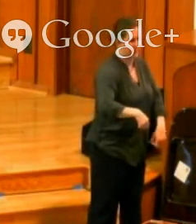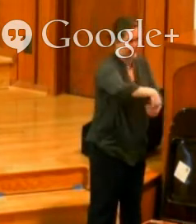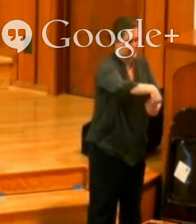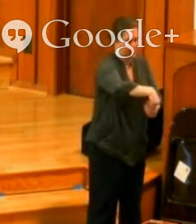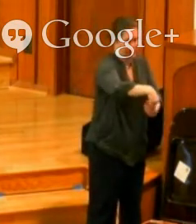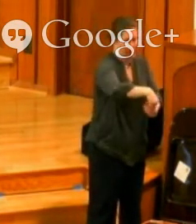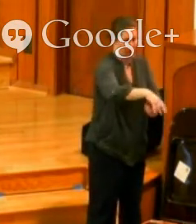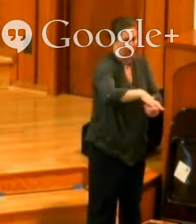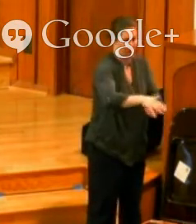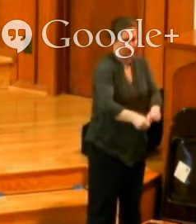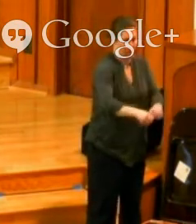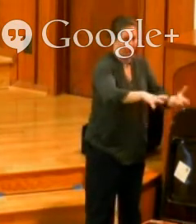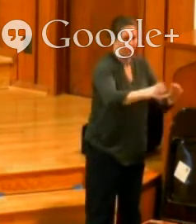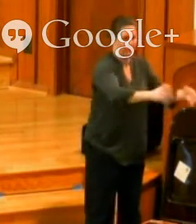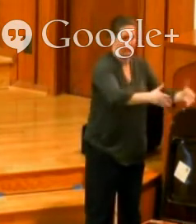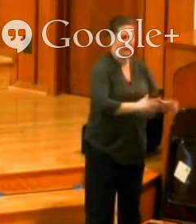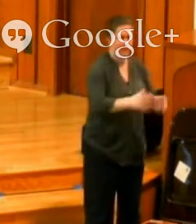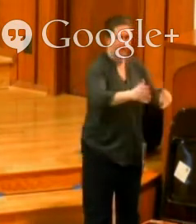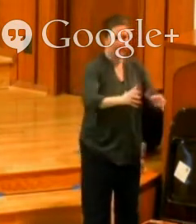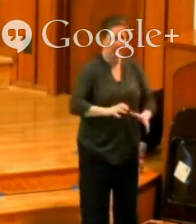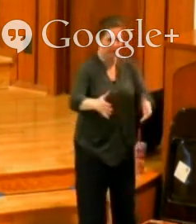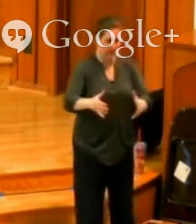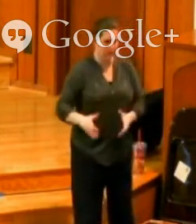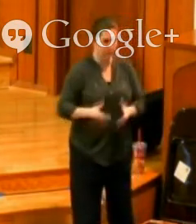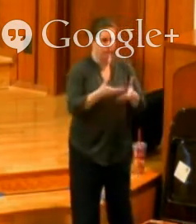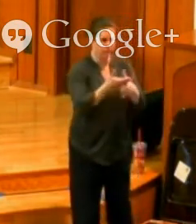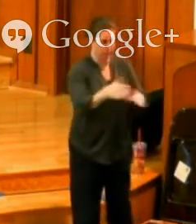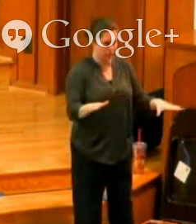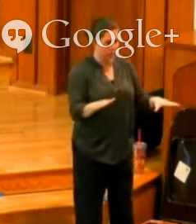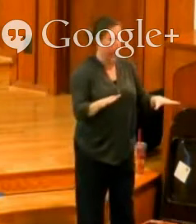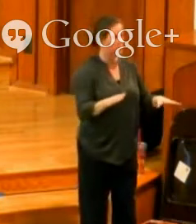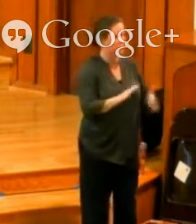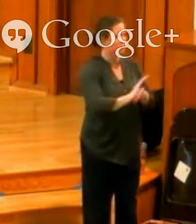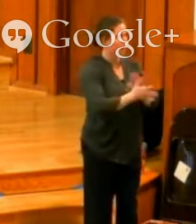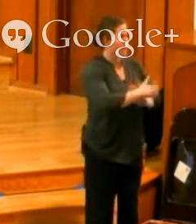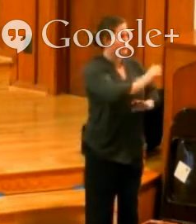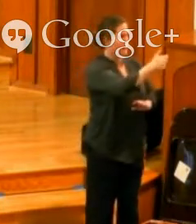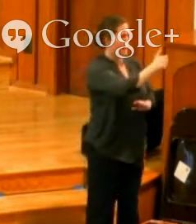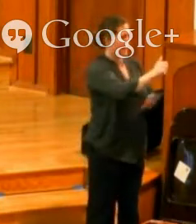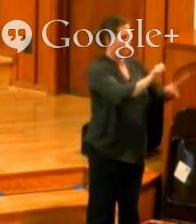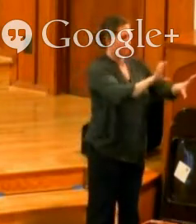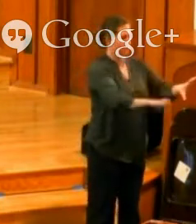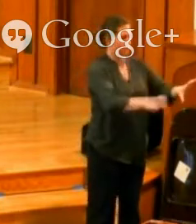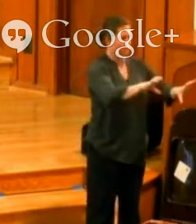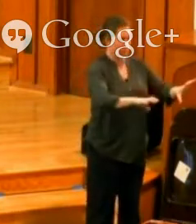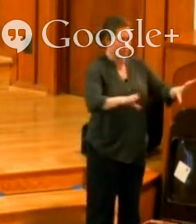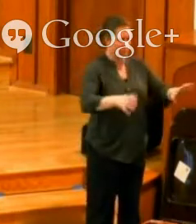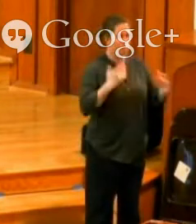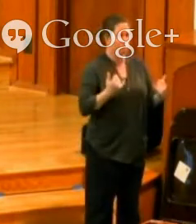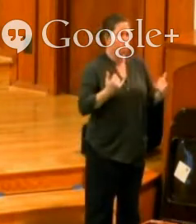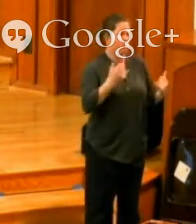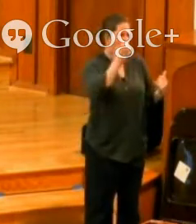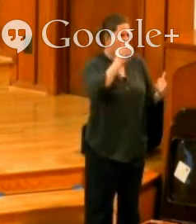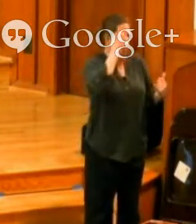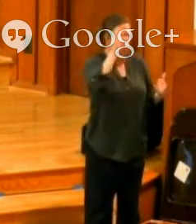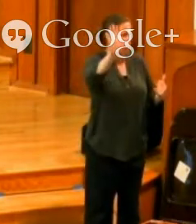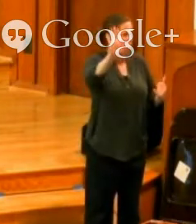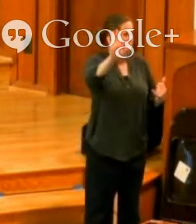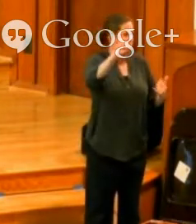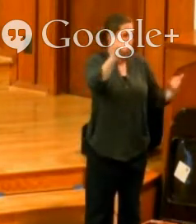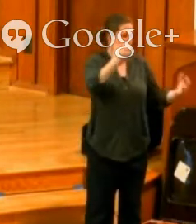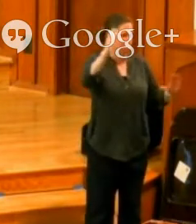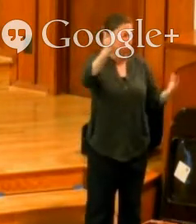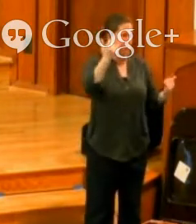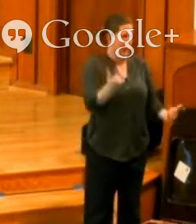got divided from within, that's exactly right, and it turned into these 10 divisions of Rome, or modern Europe as we know today, the 21st